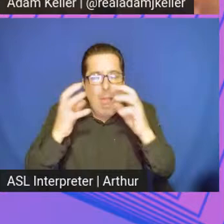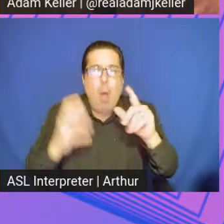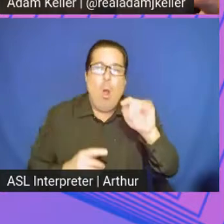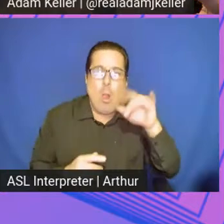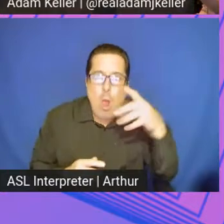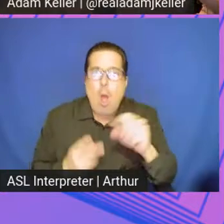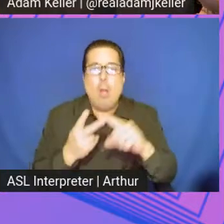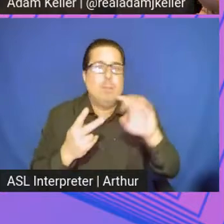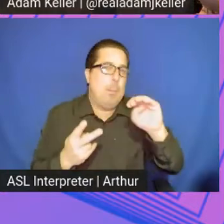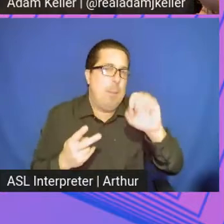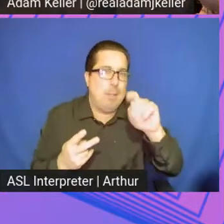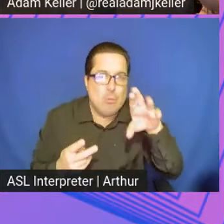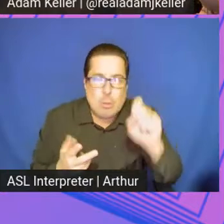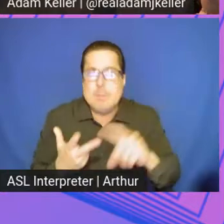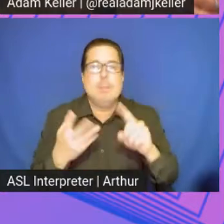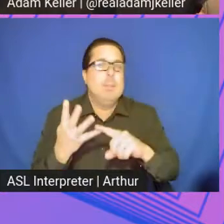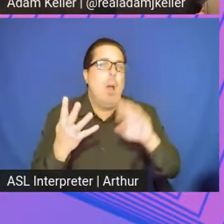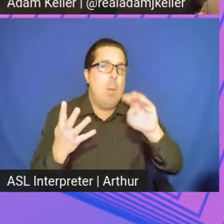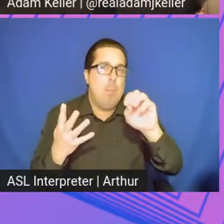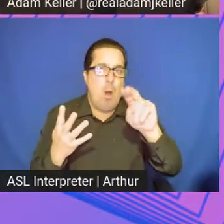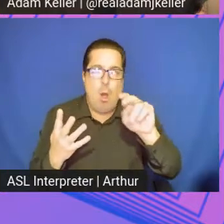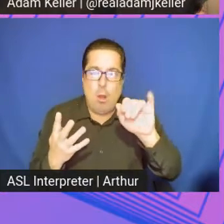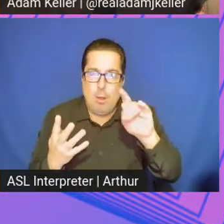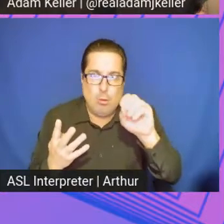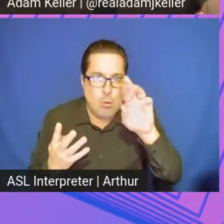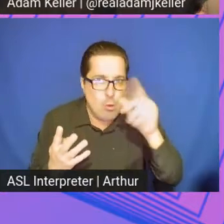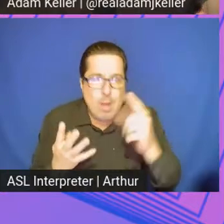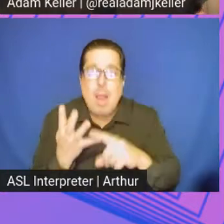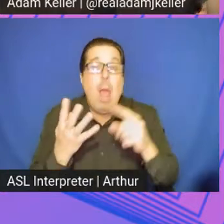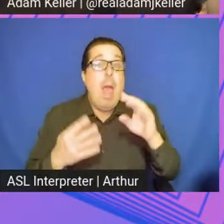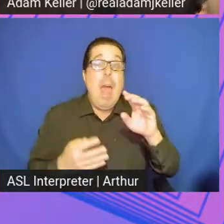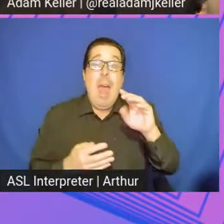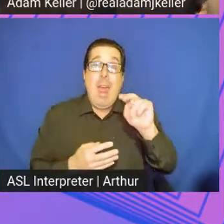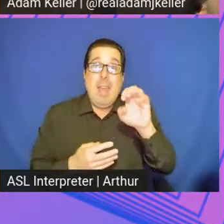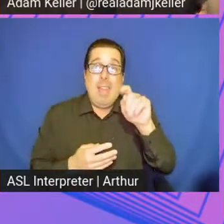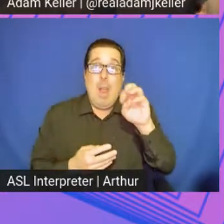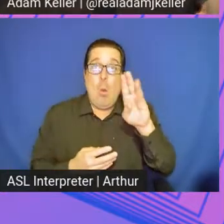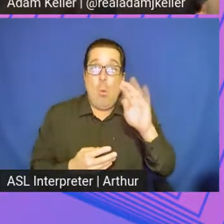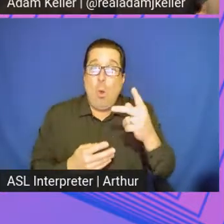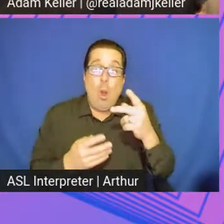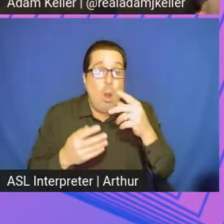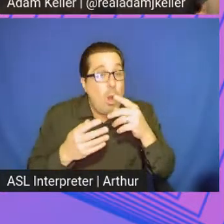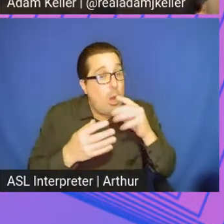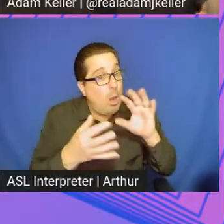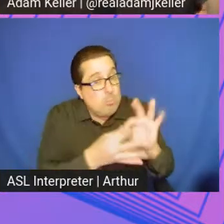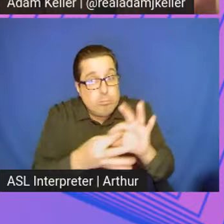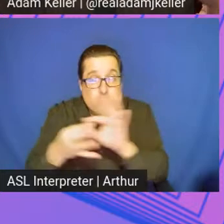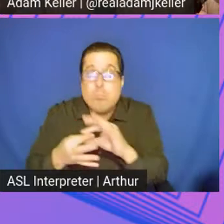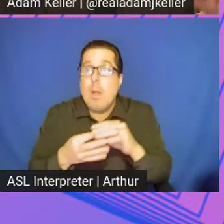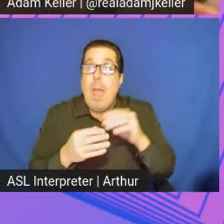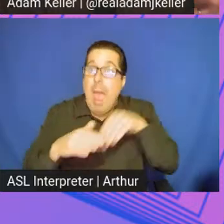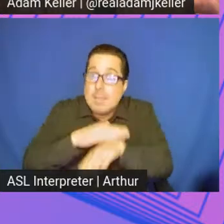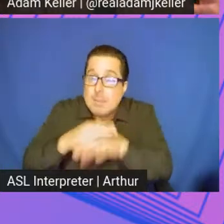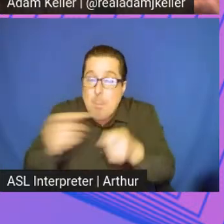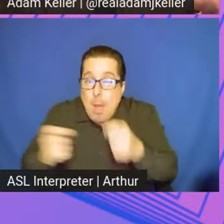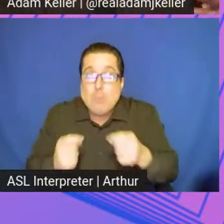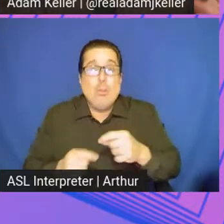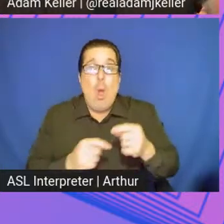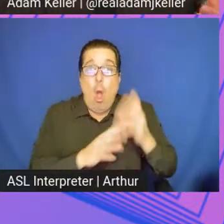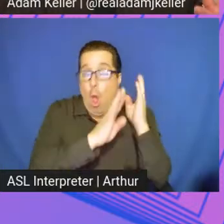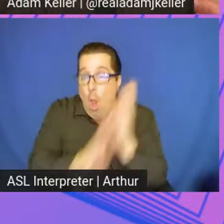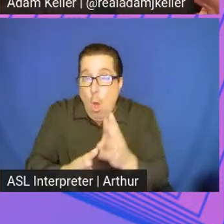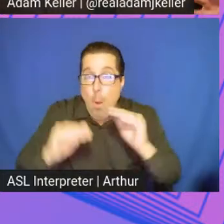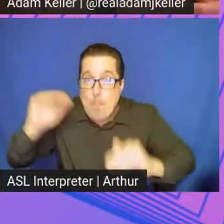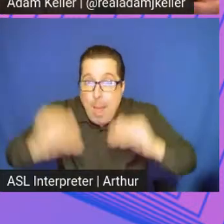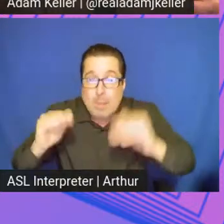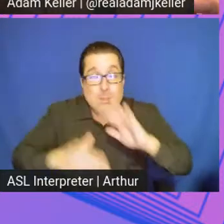monitoring, with the network components, with identity and access management, load balancing. All of these